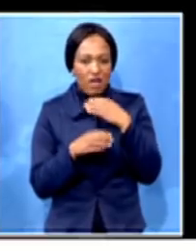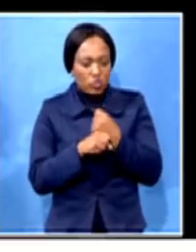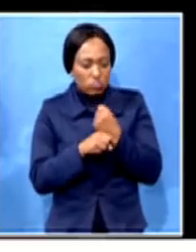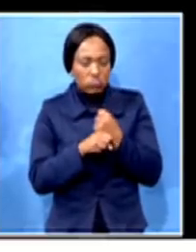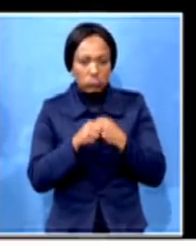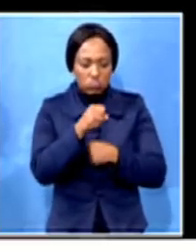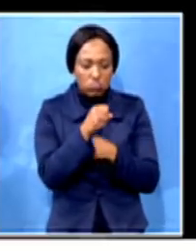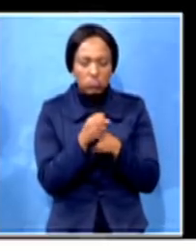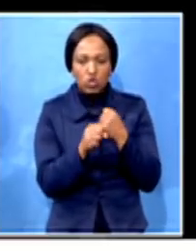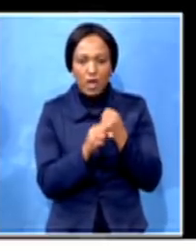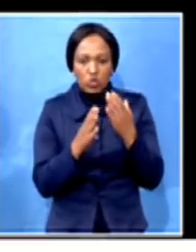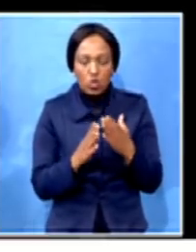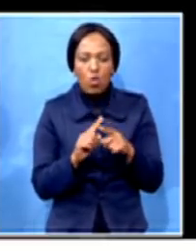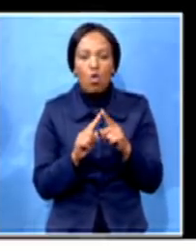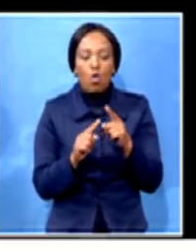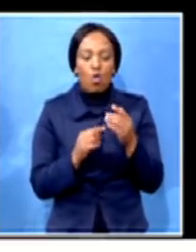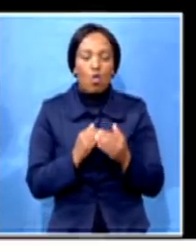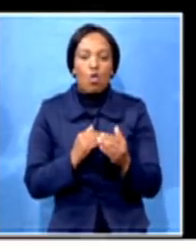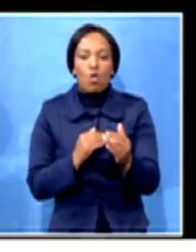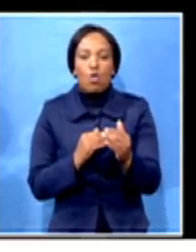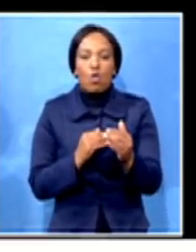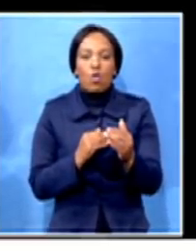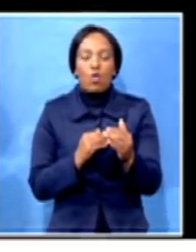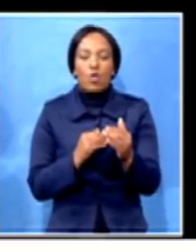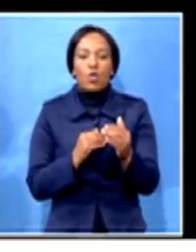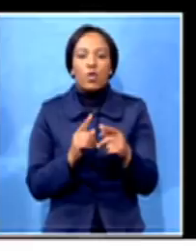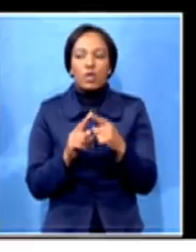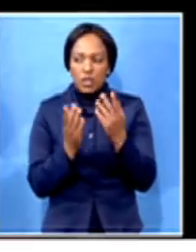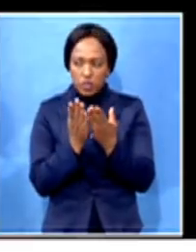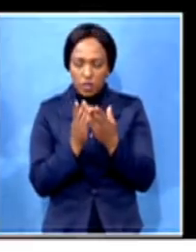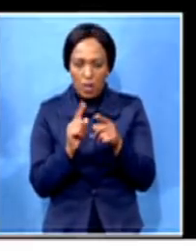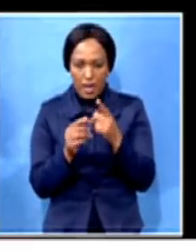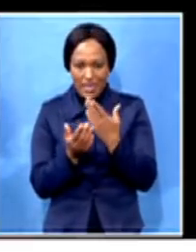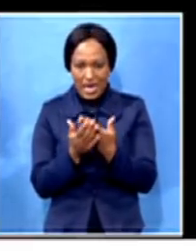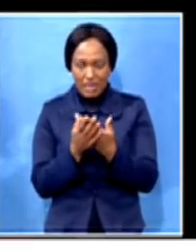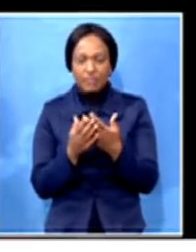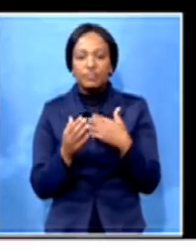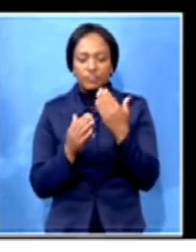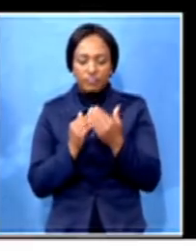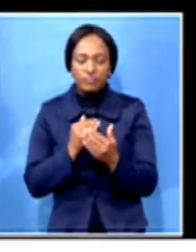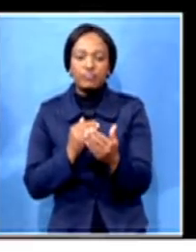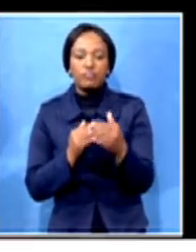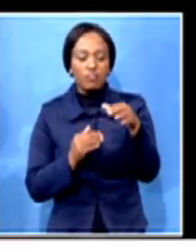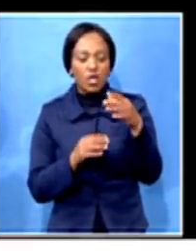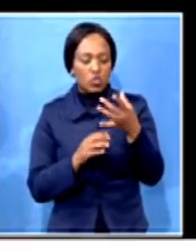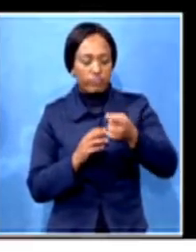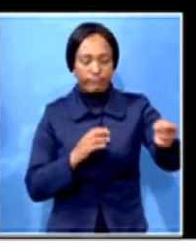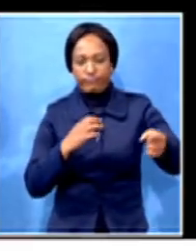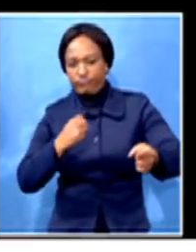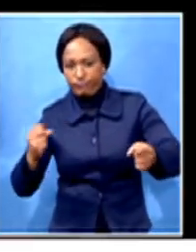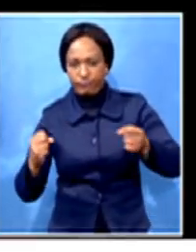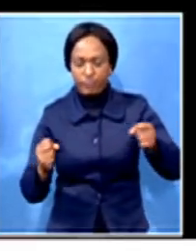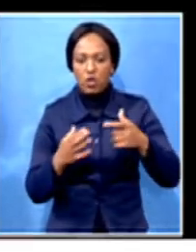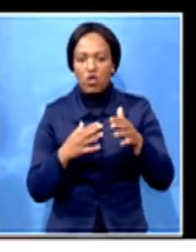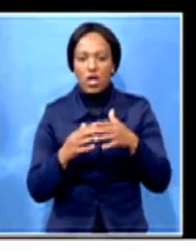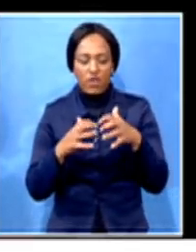ensure that the people who start off with a very low skills base can be absorbed permanently in whatever economic conversation that you're putting